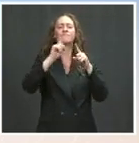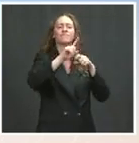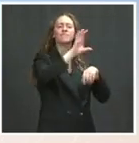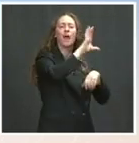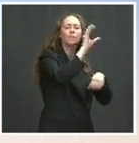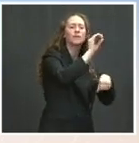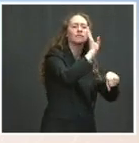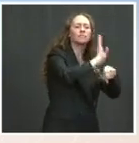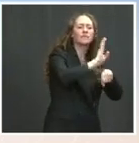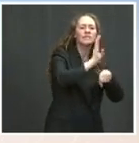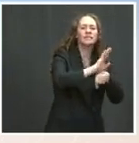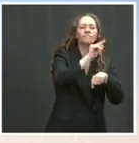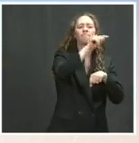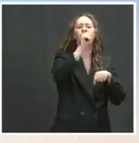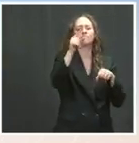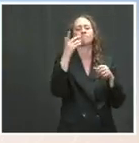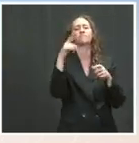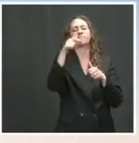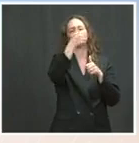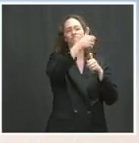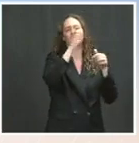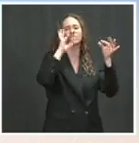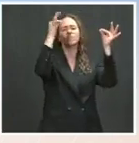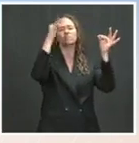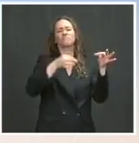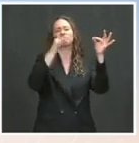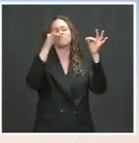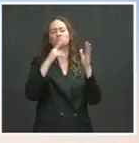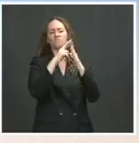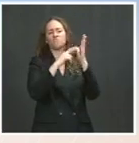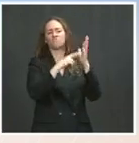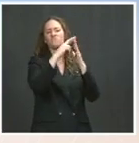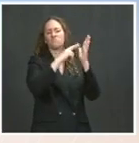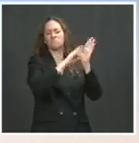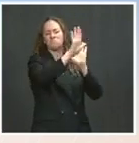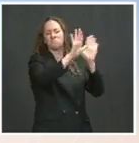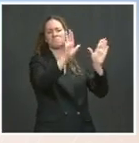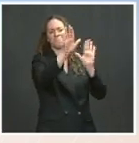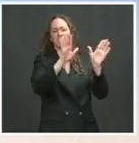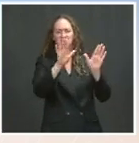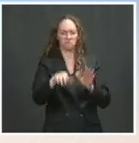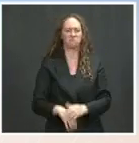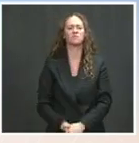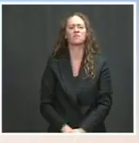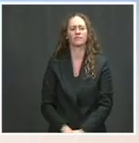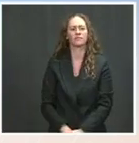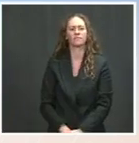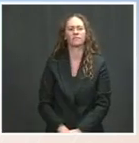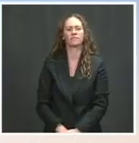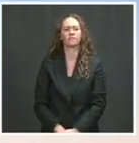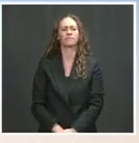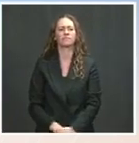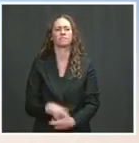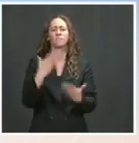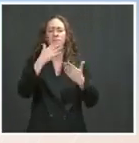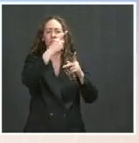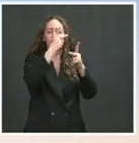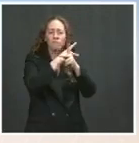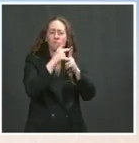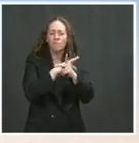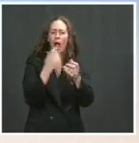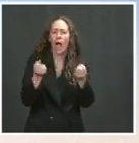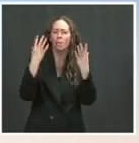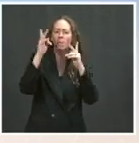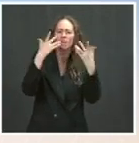to implement based on a range of factors, including vaccination levels, cases, transmission rates. And we all should respect